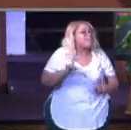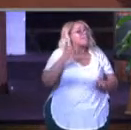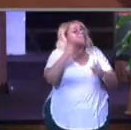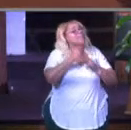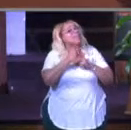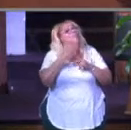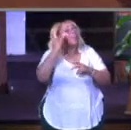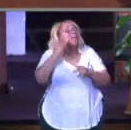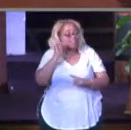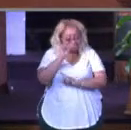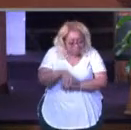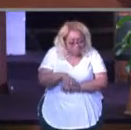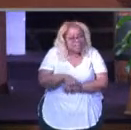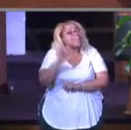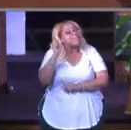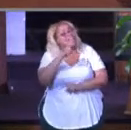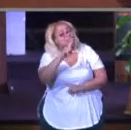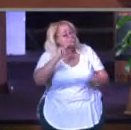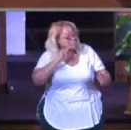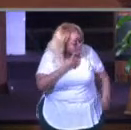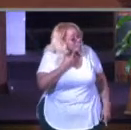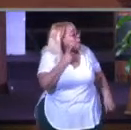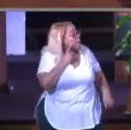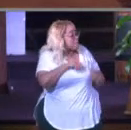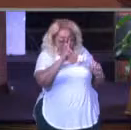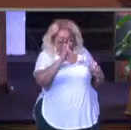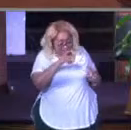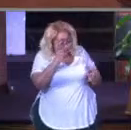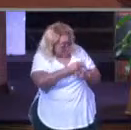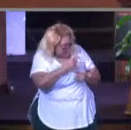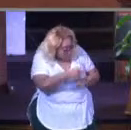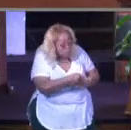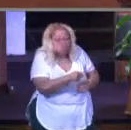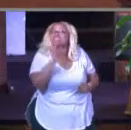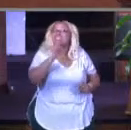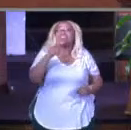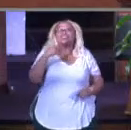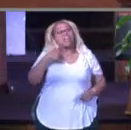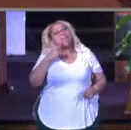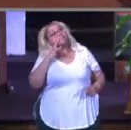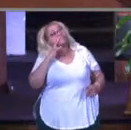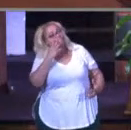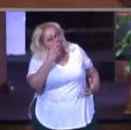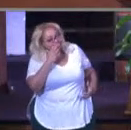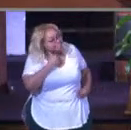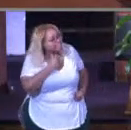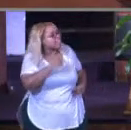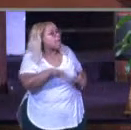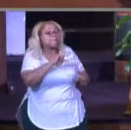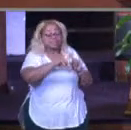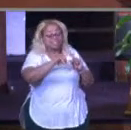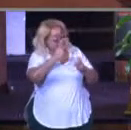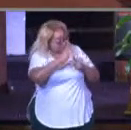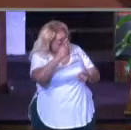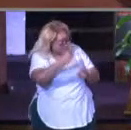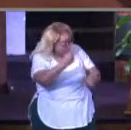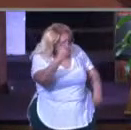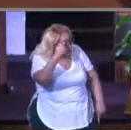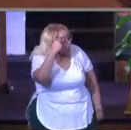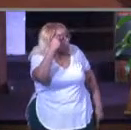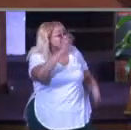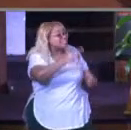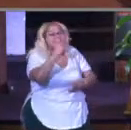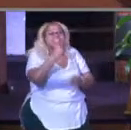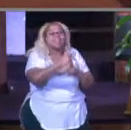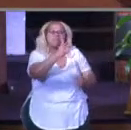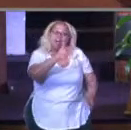our head is hanging down. Yes, you suffered, but did God keep you? Yes, you had to endure, but didn't the Spirit keep you in your right mind? Didn't